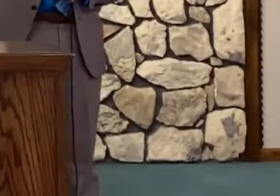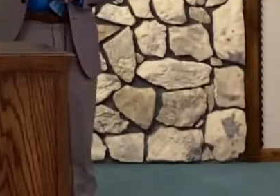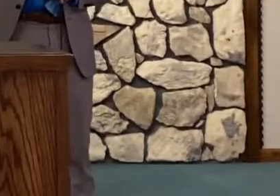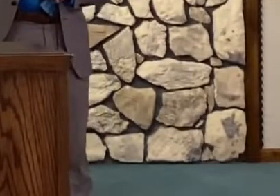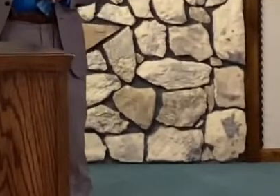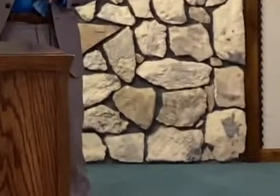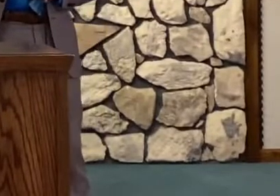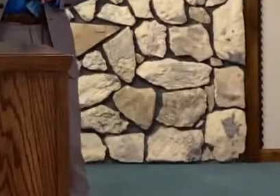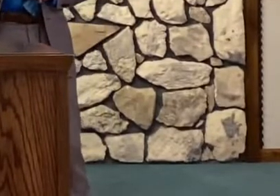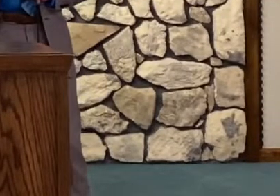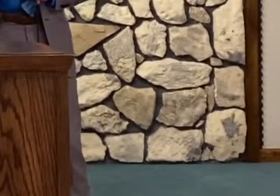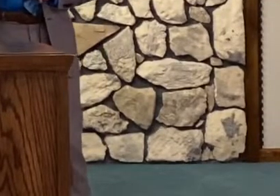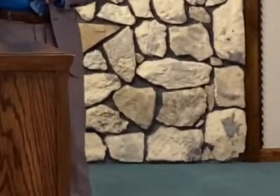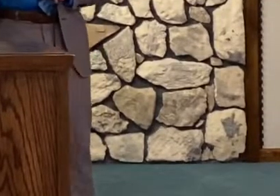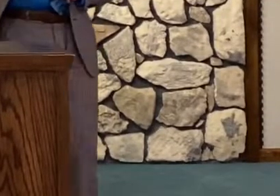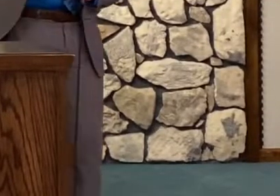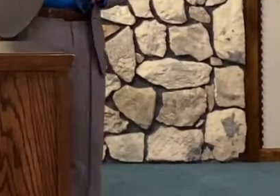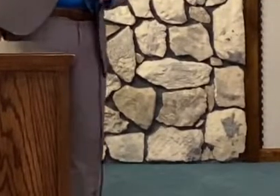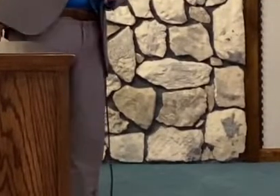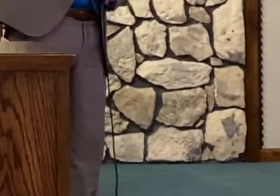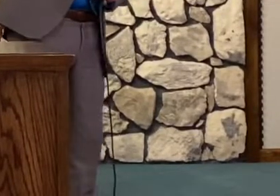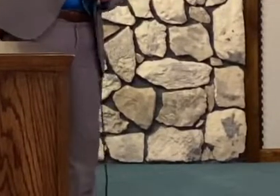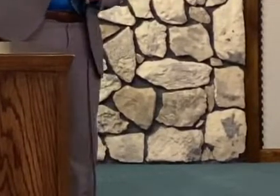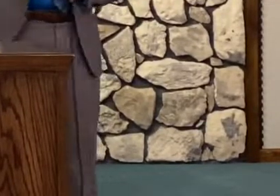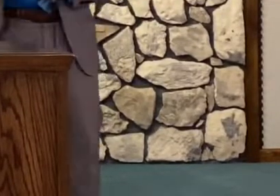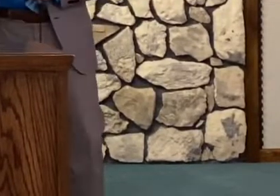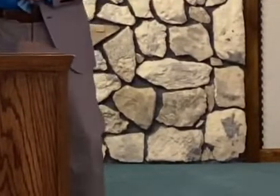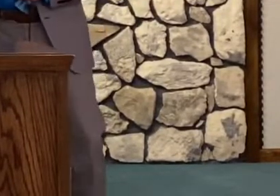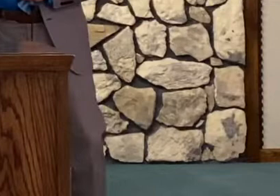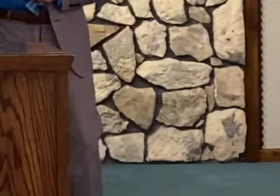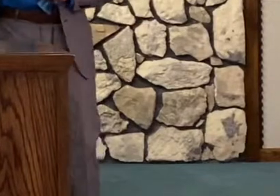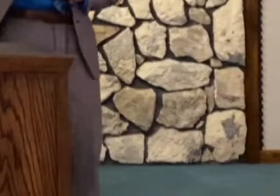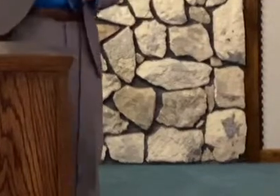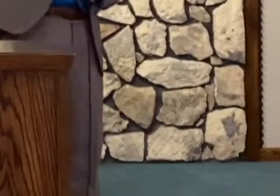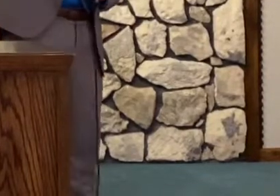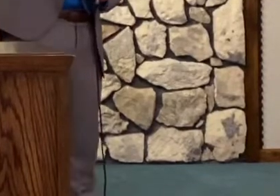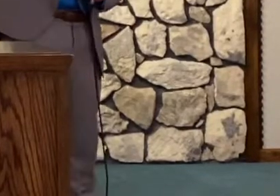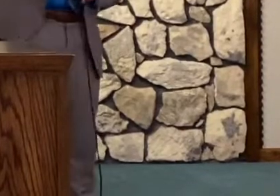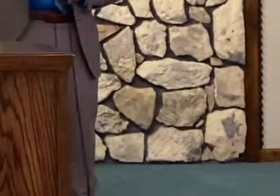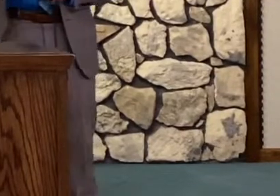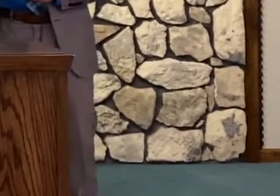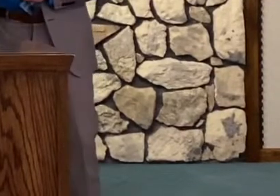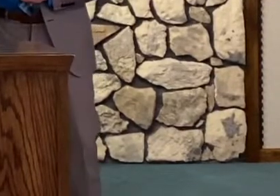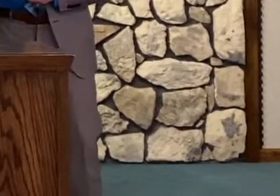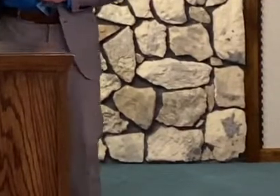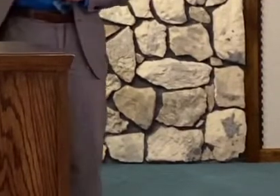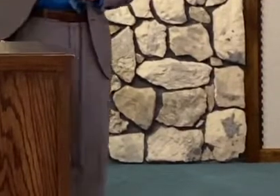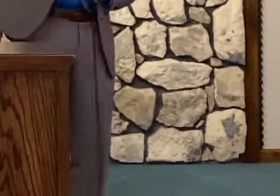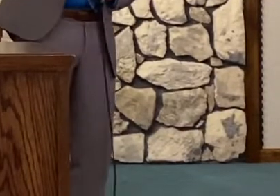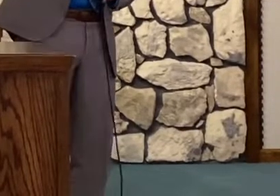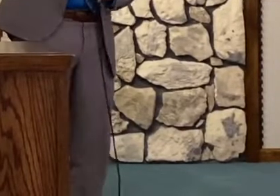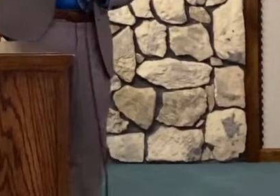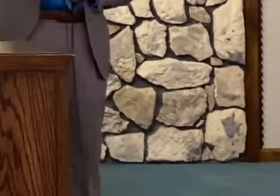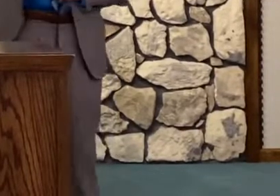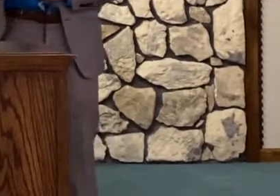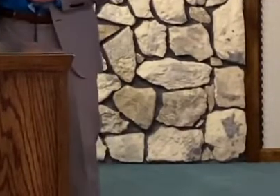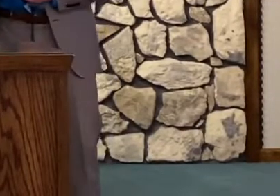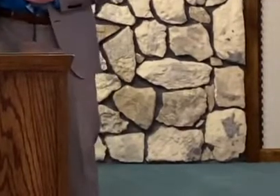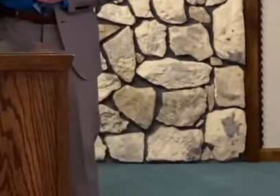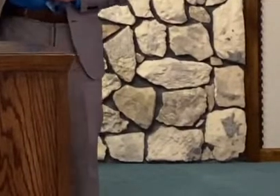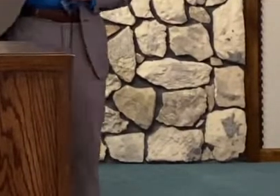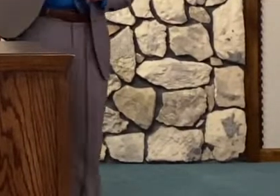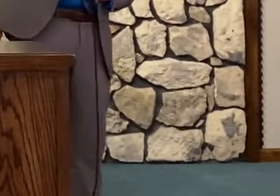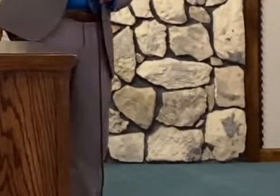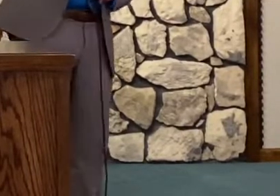the Spirit of the Lord gave utterance through them. I've known of people who